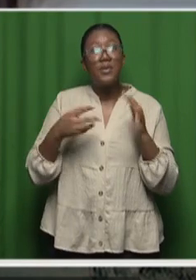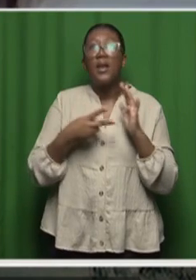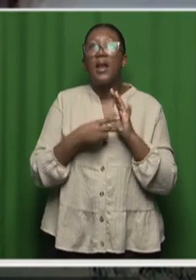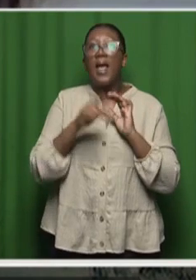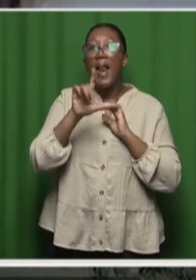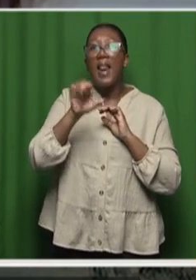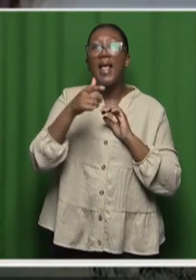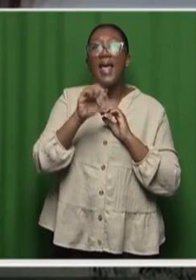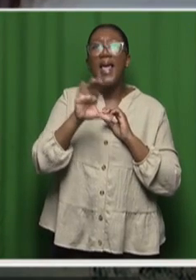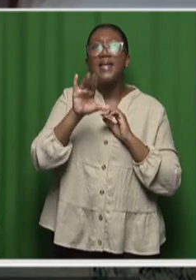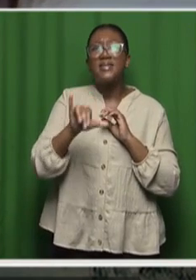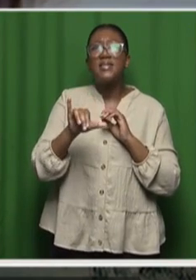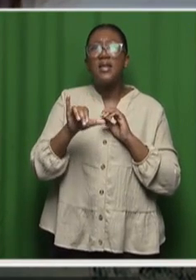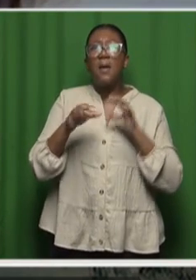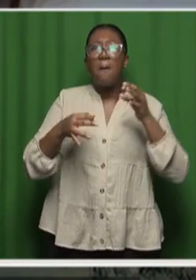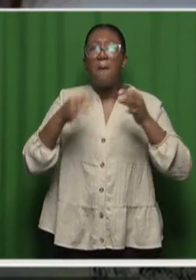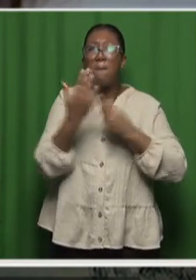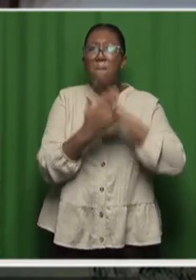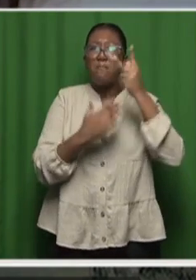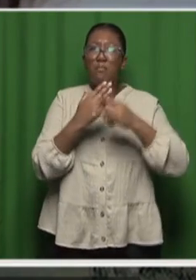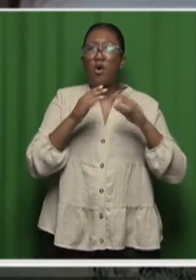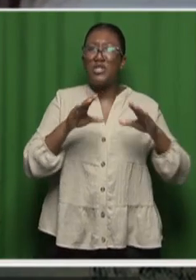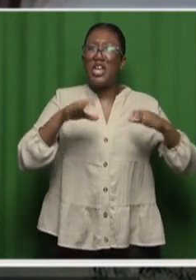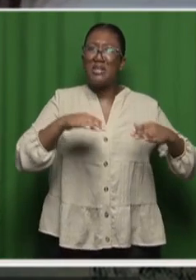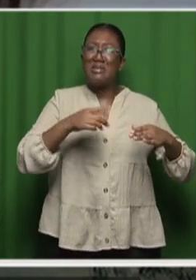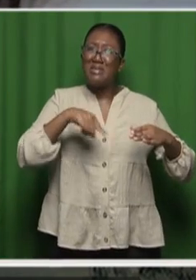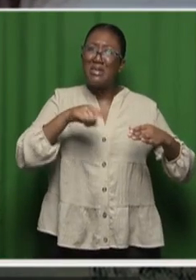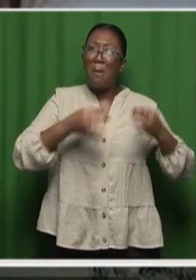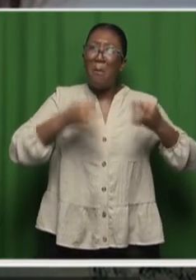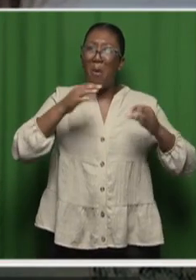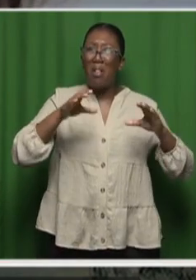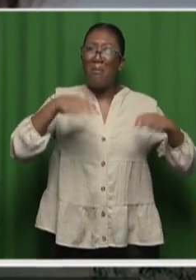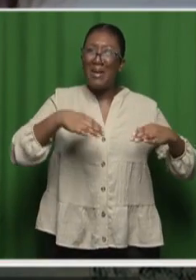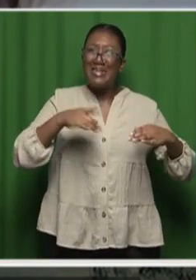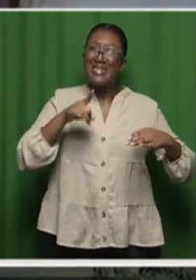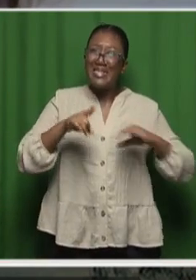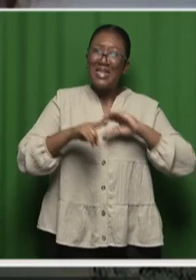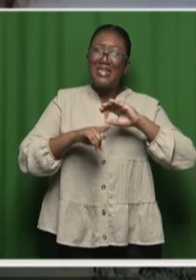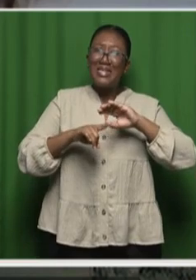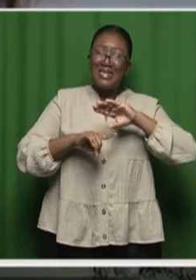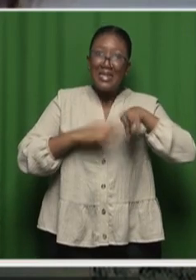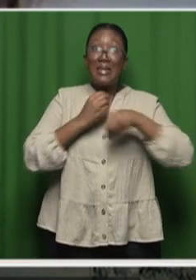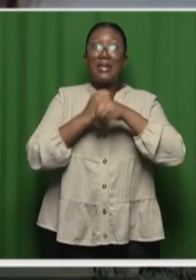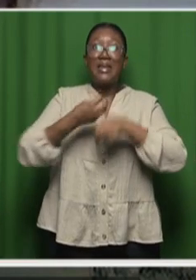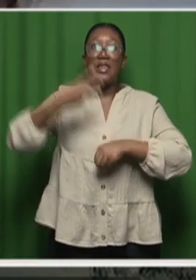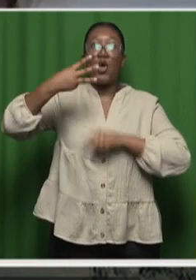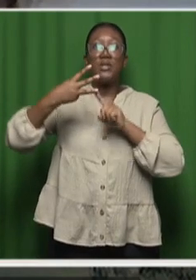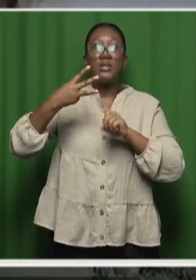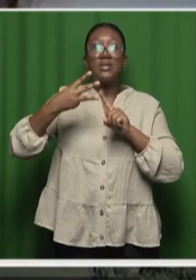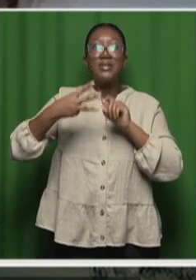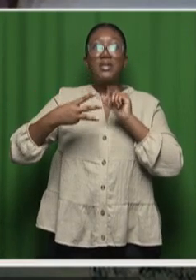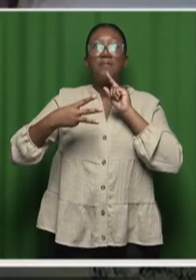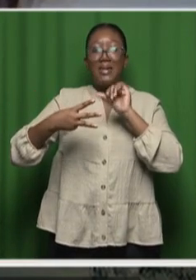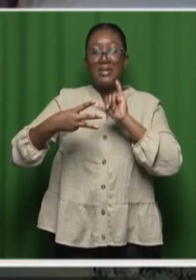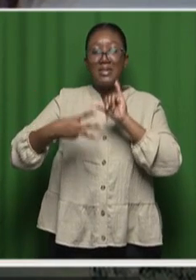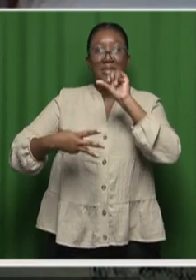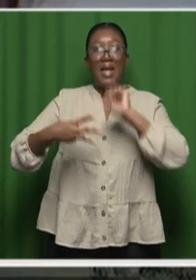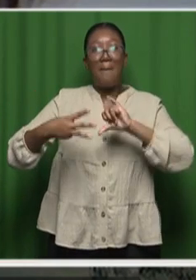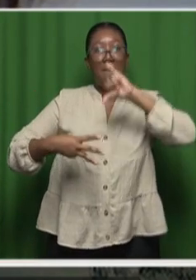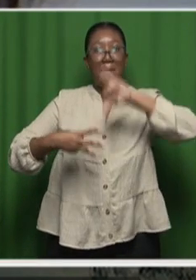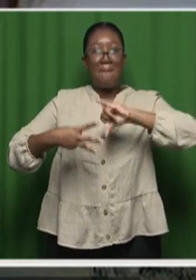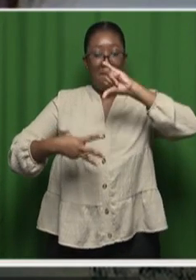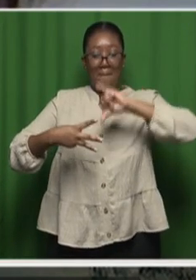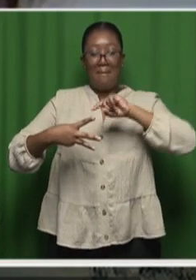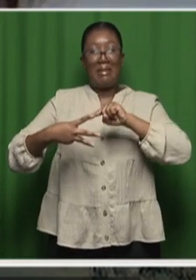project, because that is now also brought in that little confusing issue into this now, the third party. But afterwards, we did